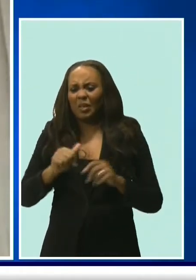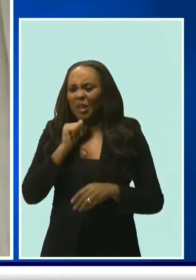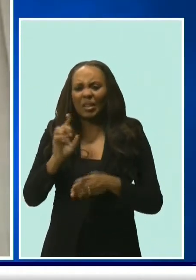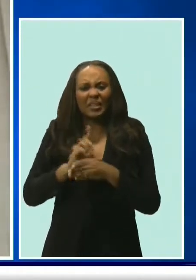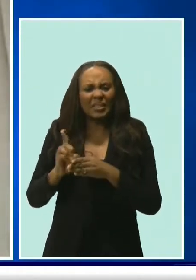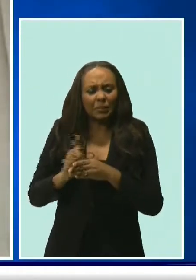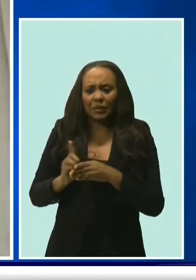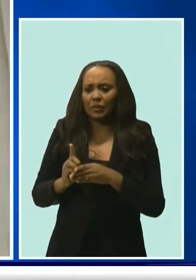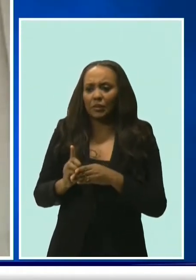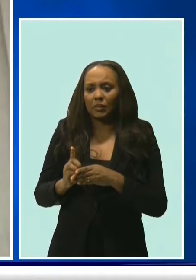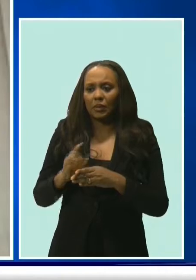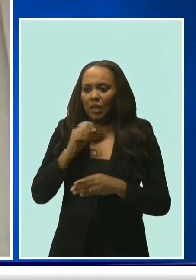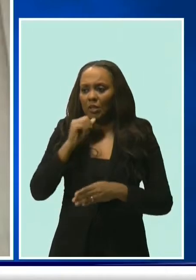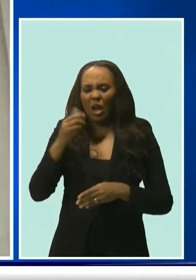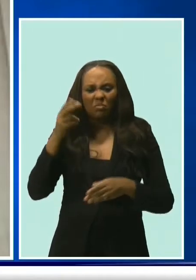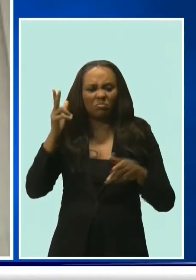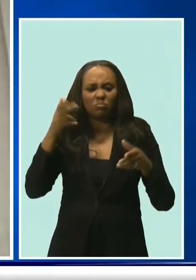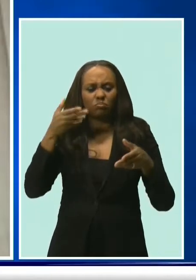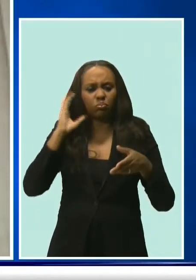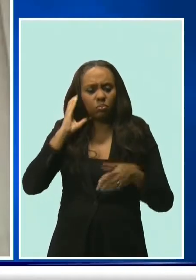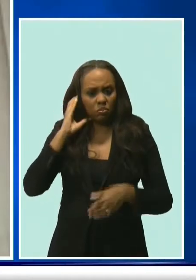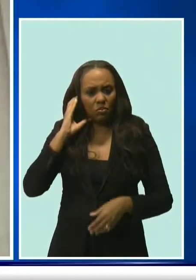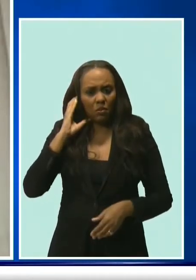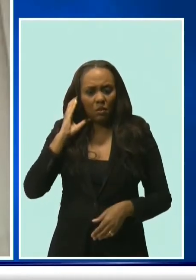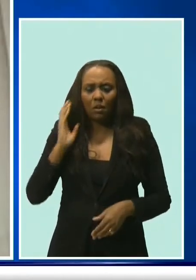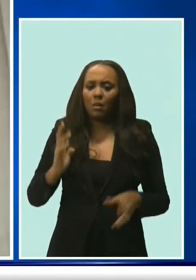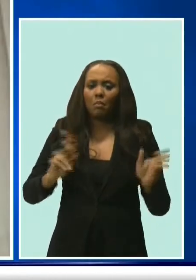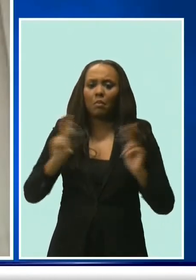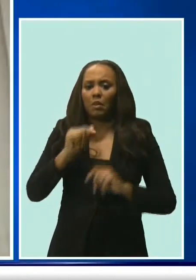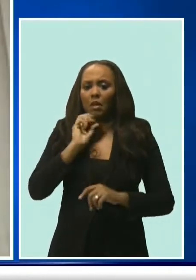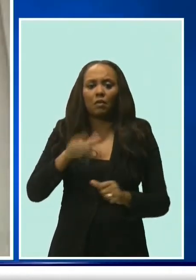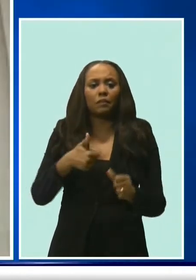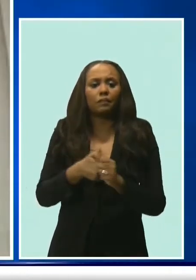to the structure of the Water Authority, not concerning the